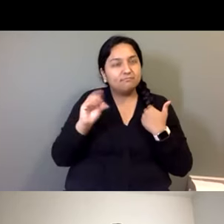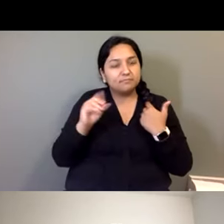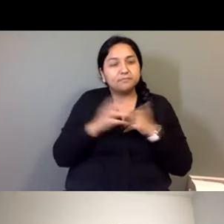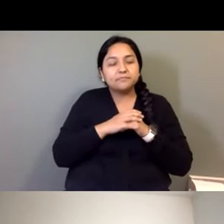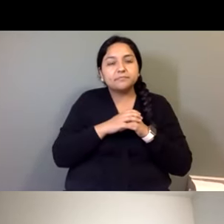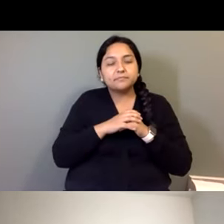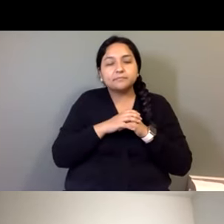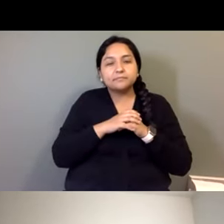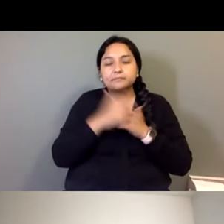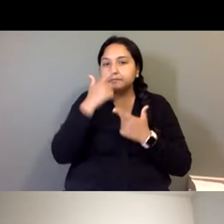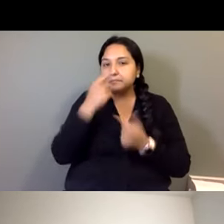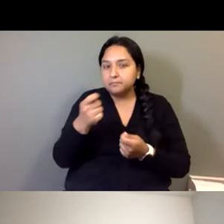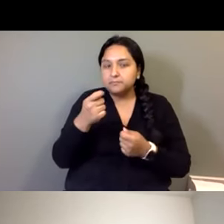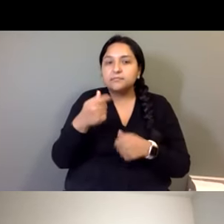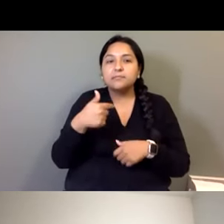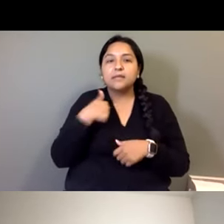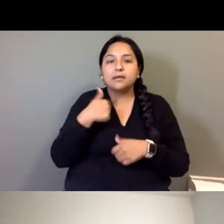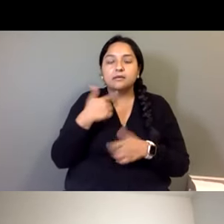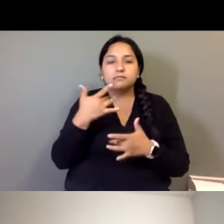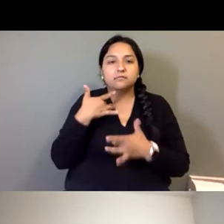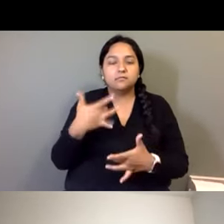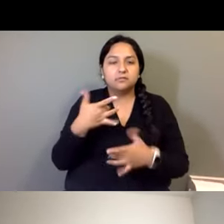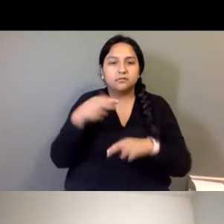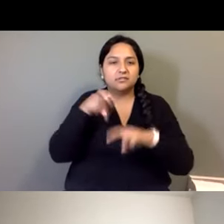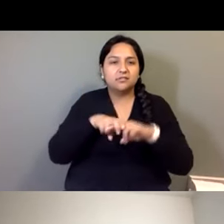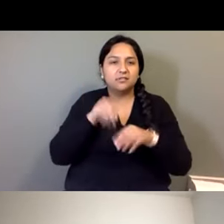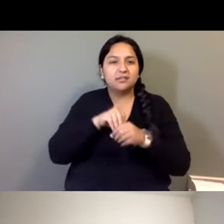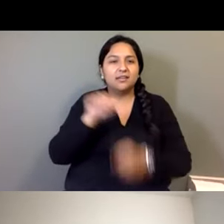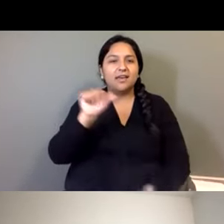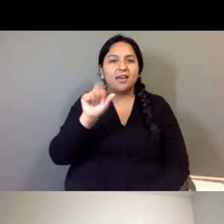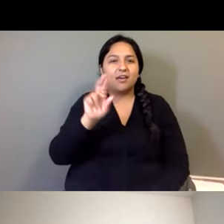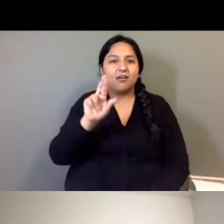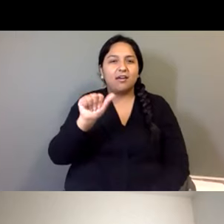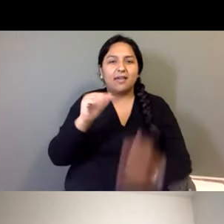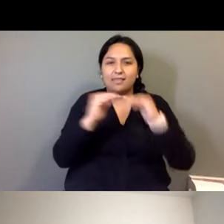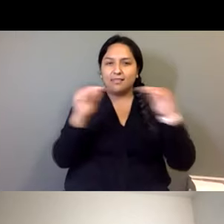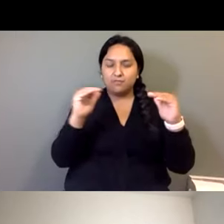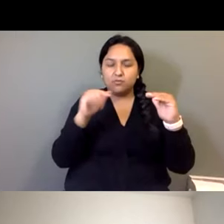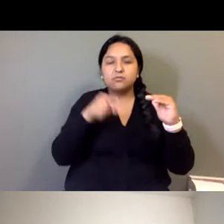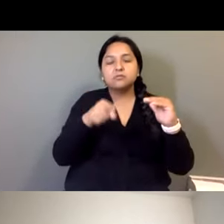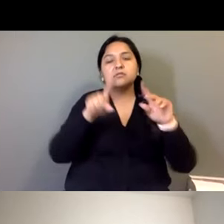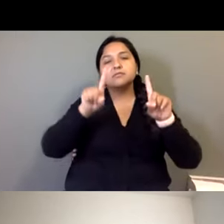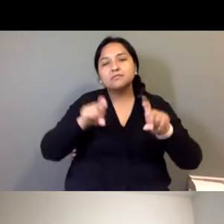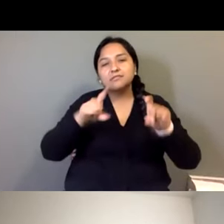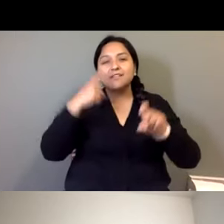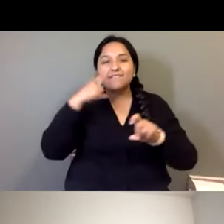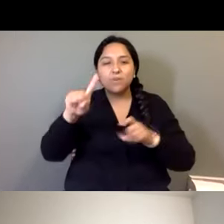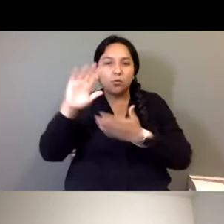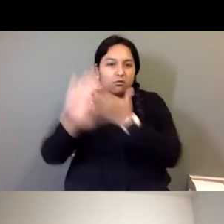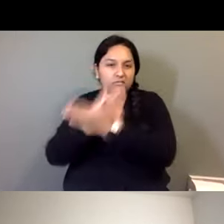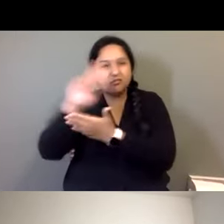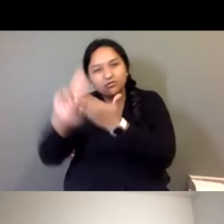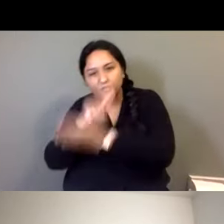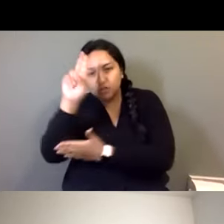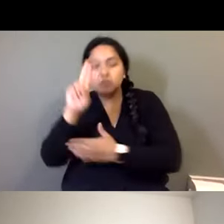So I sat what we call our A levels, which are the exams you take before you go to university or some sort of further education. I took them